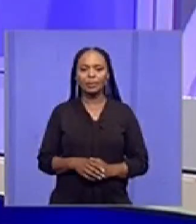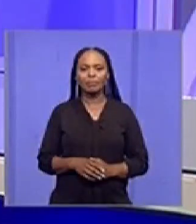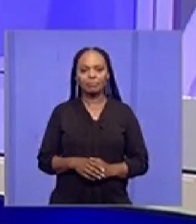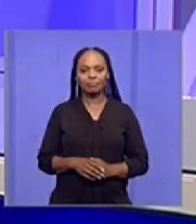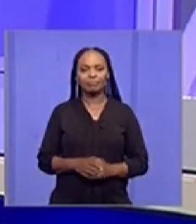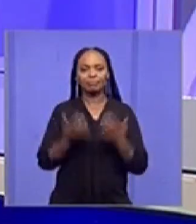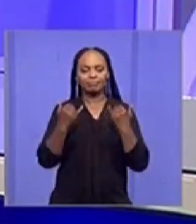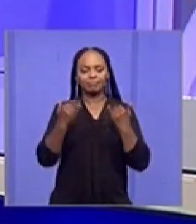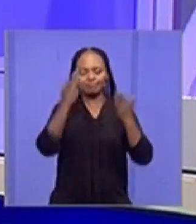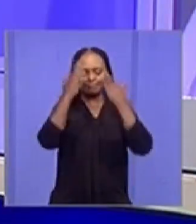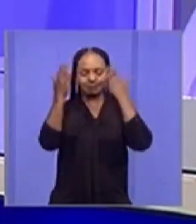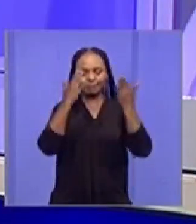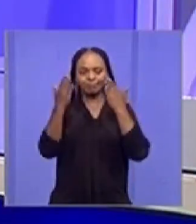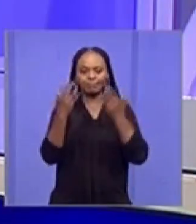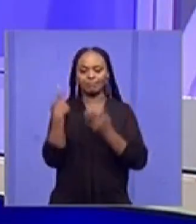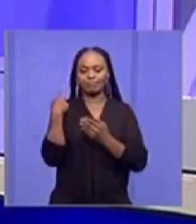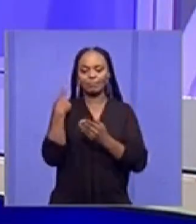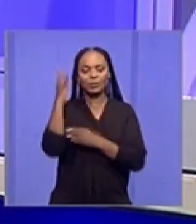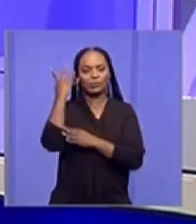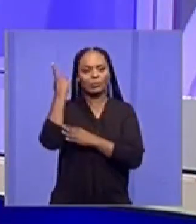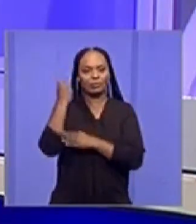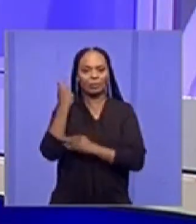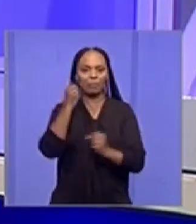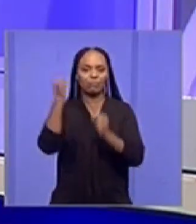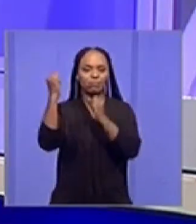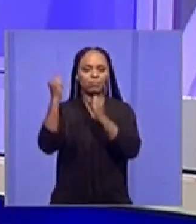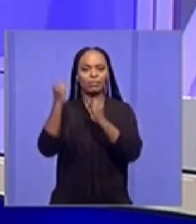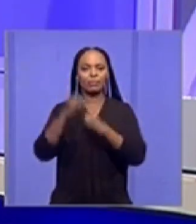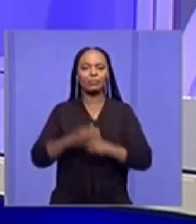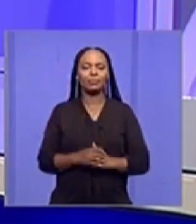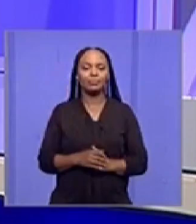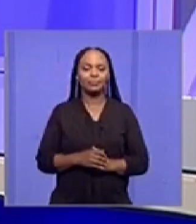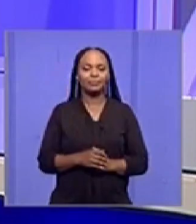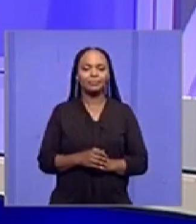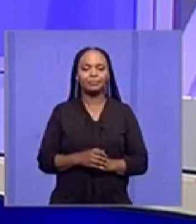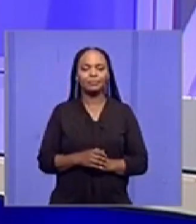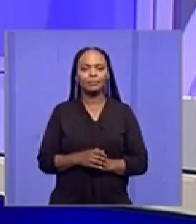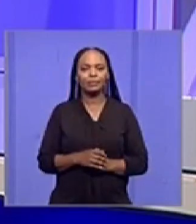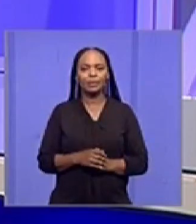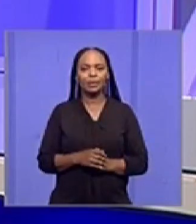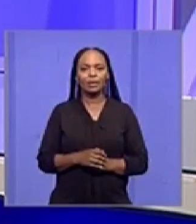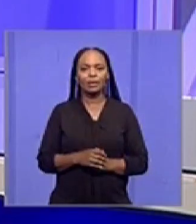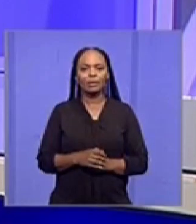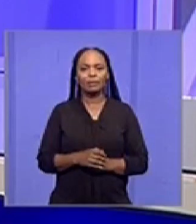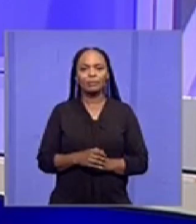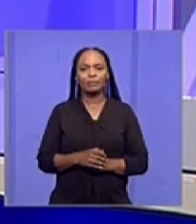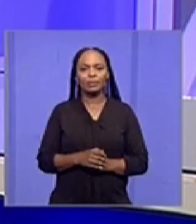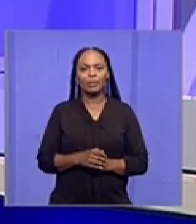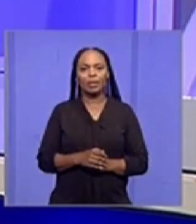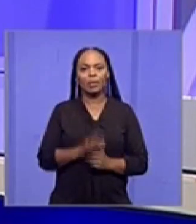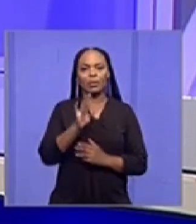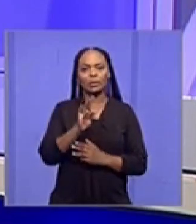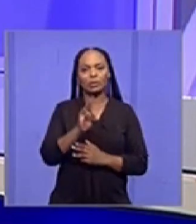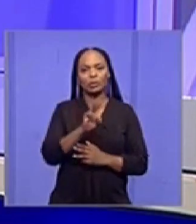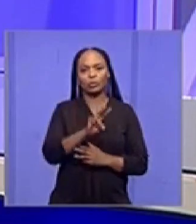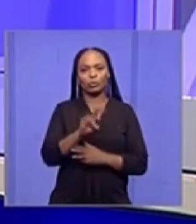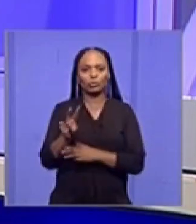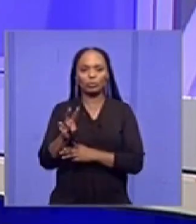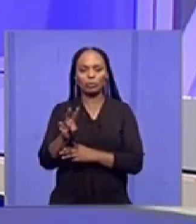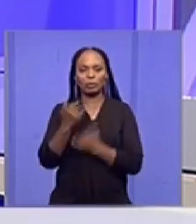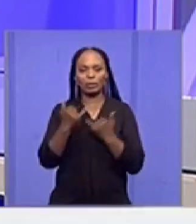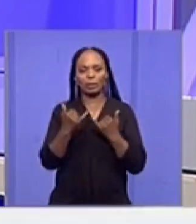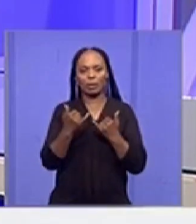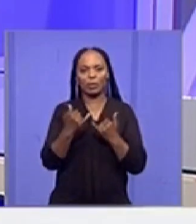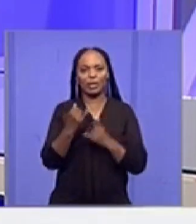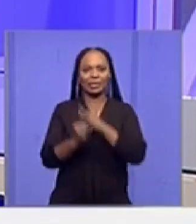Madume ke setho le kgono ke swarišane le kgaetšedi Triforce Ntswelengwe. La boraro la masomepedipedi Matšhe e beile letšatši